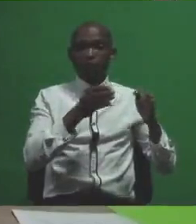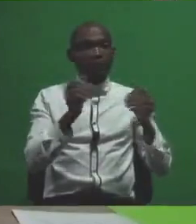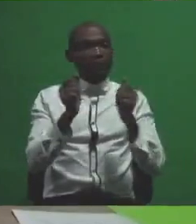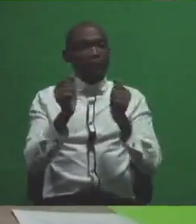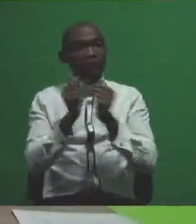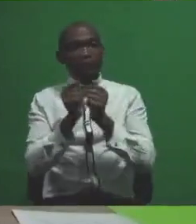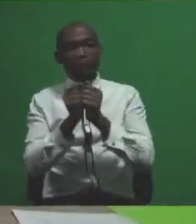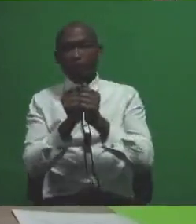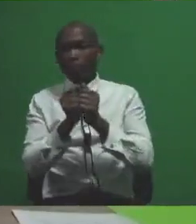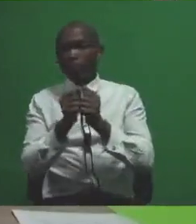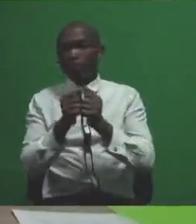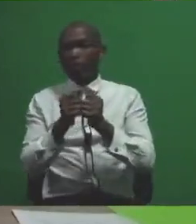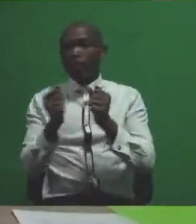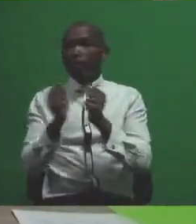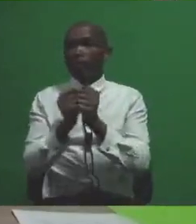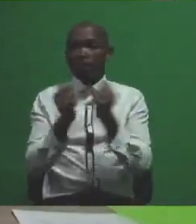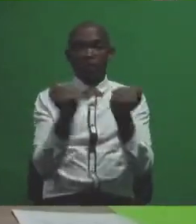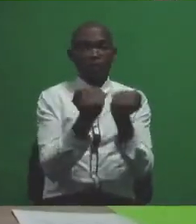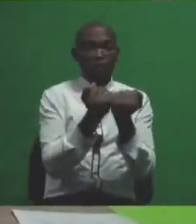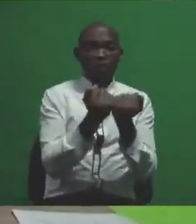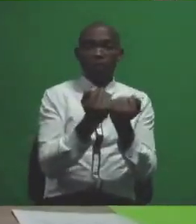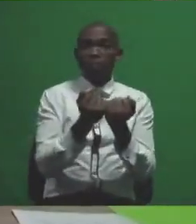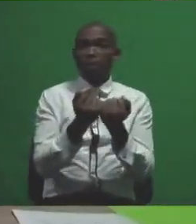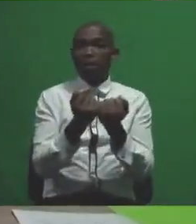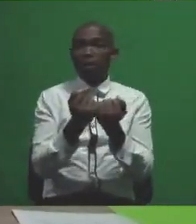by glasses, some of them made by